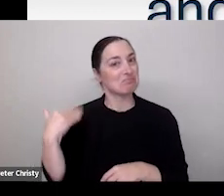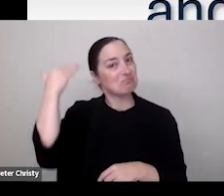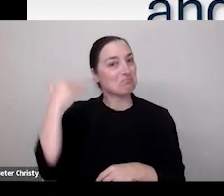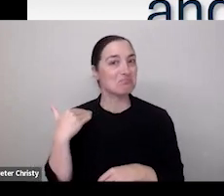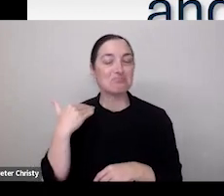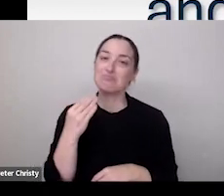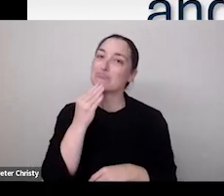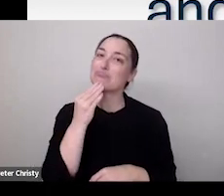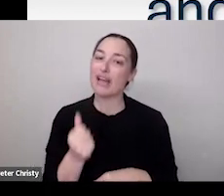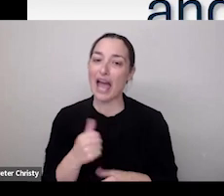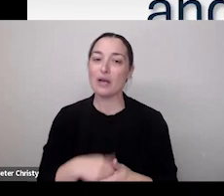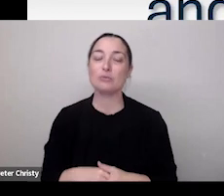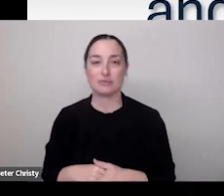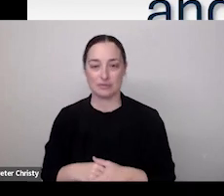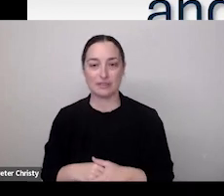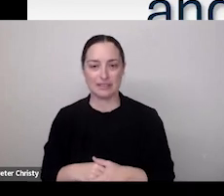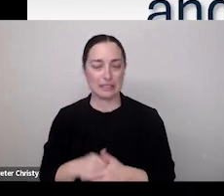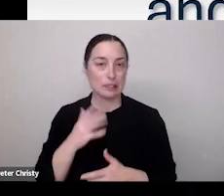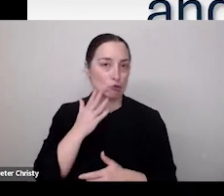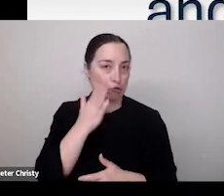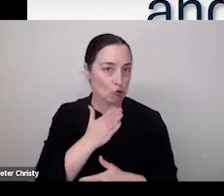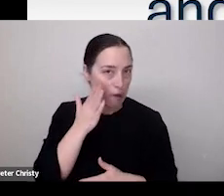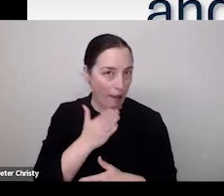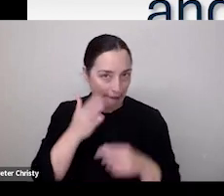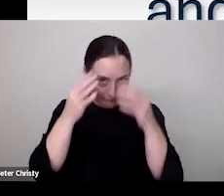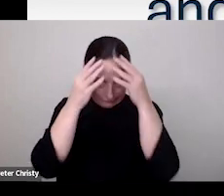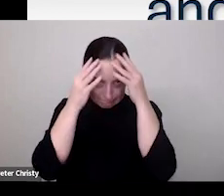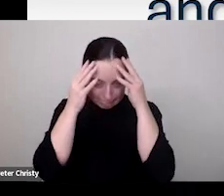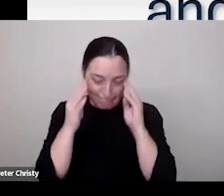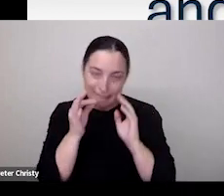brown hair. I won't talk much about the gray that you can see at the front.